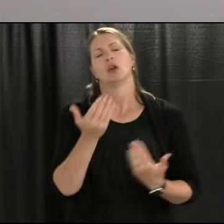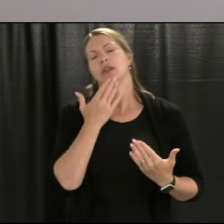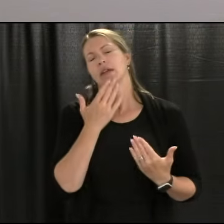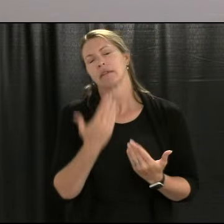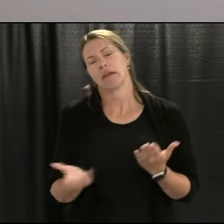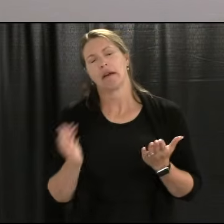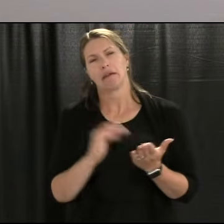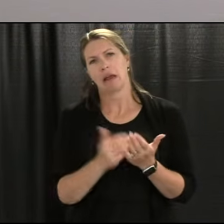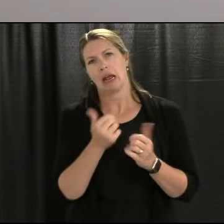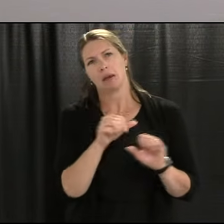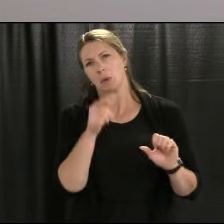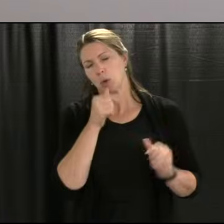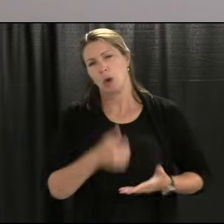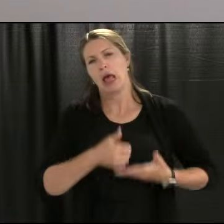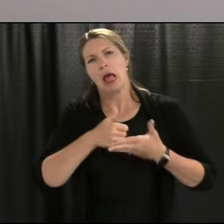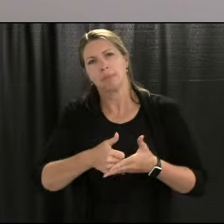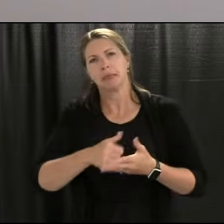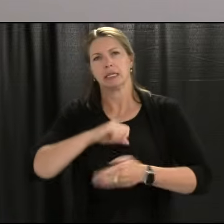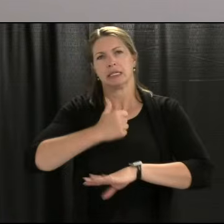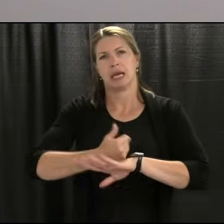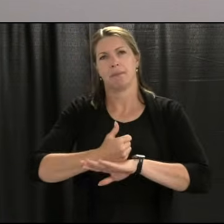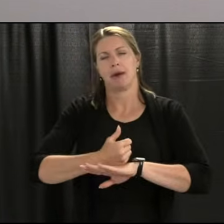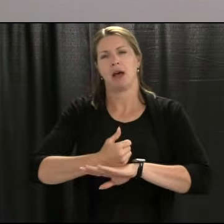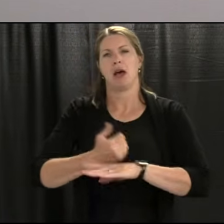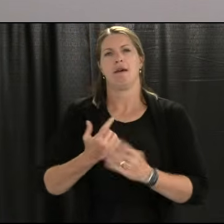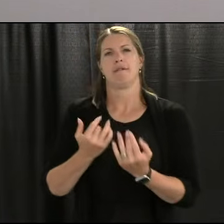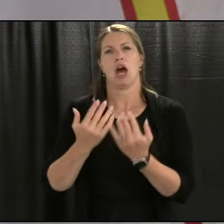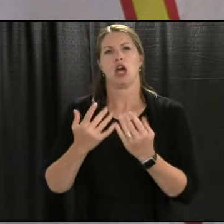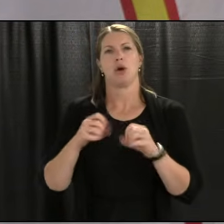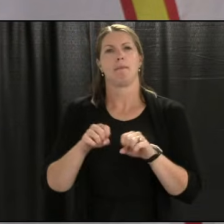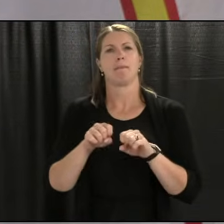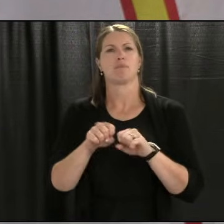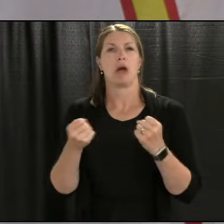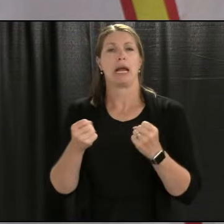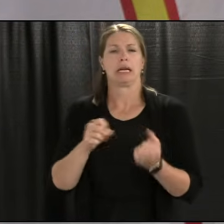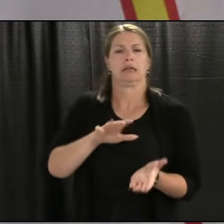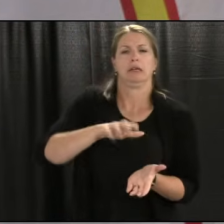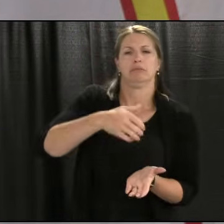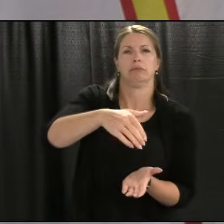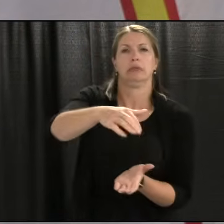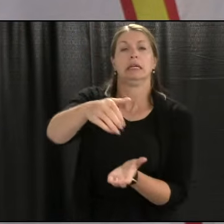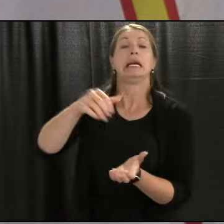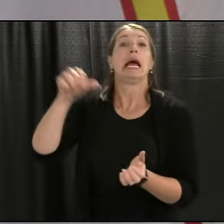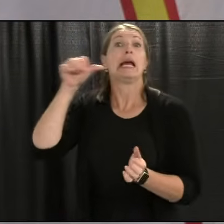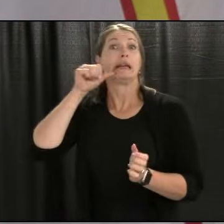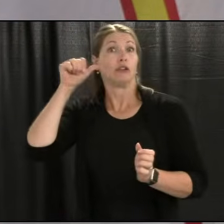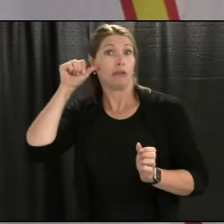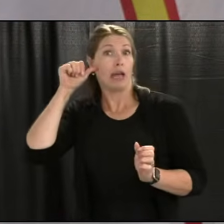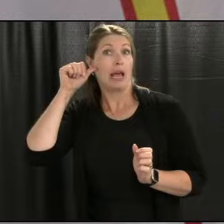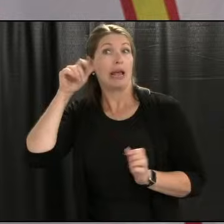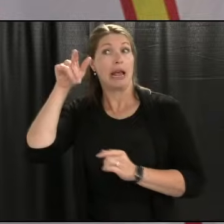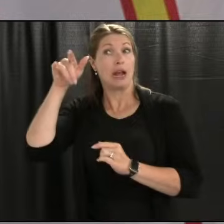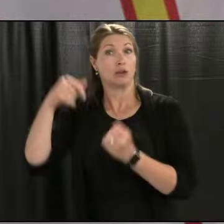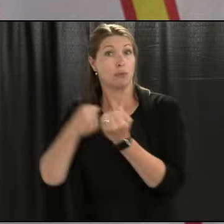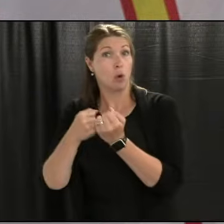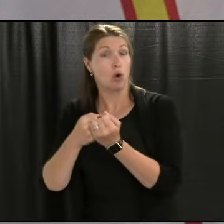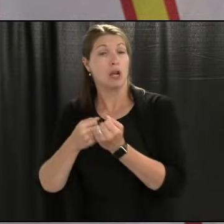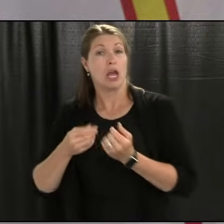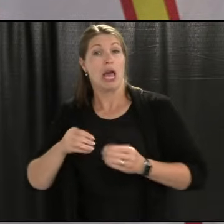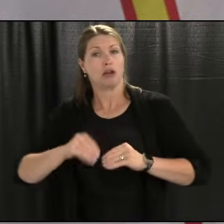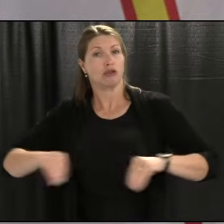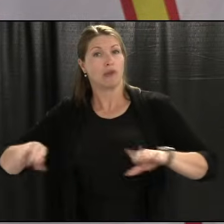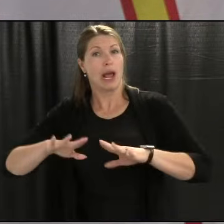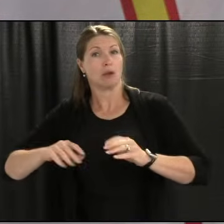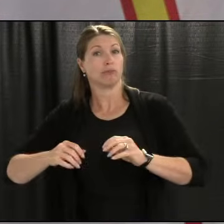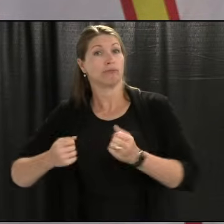in to help with those fire breaks. Ground crews continued to work the southern edge yesterday with air support, and our incident